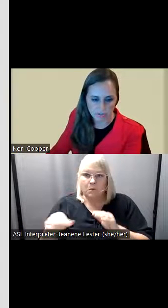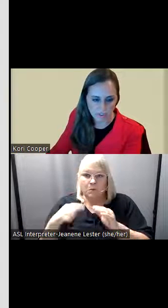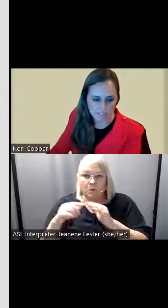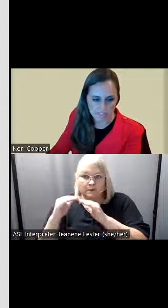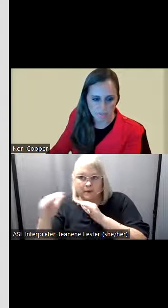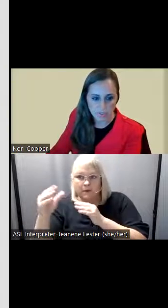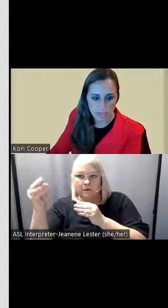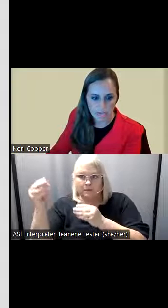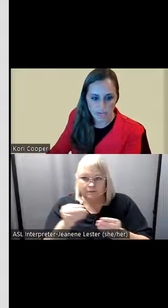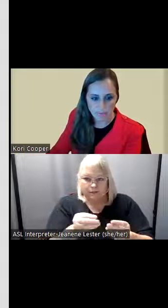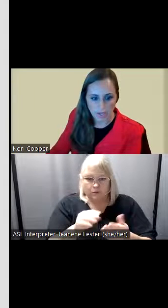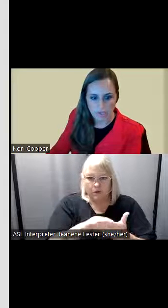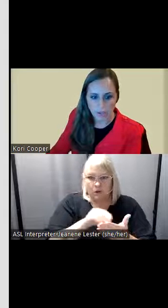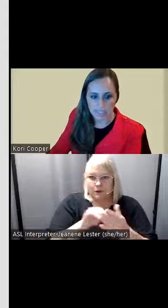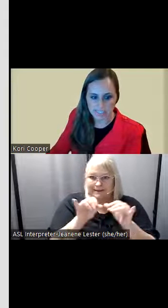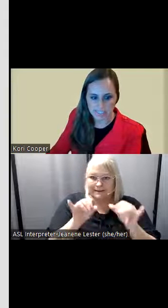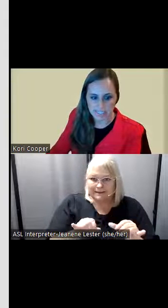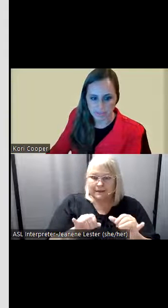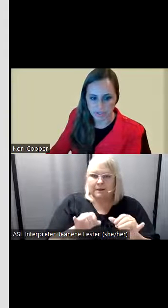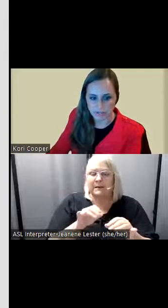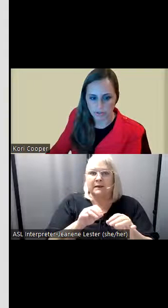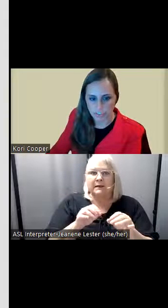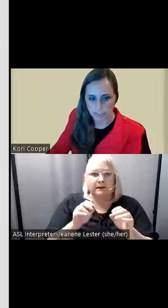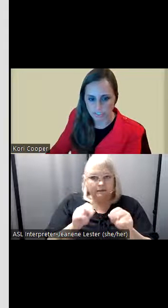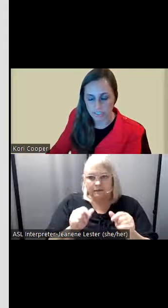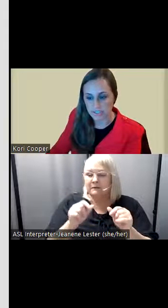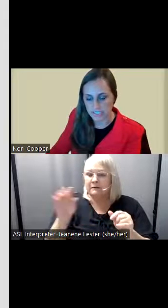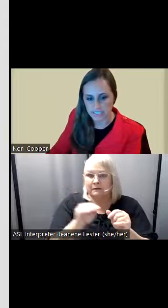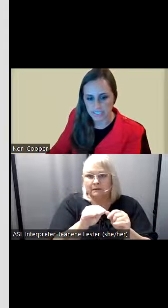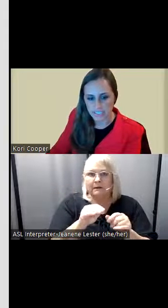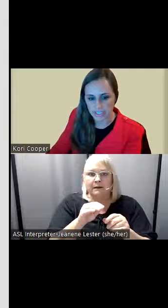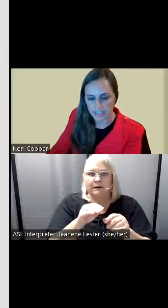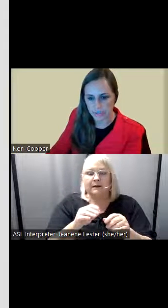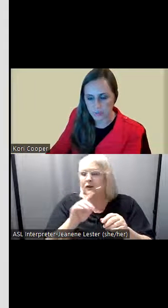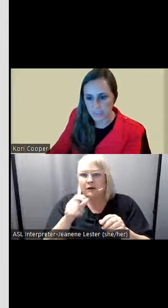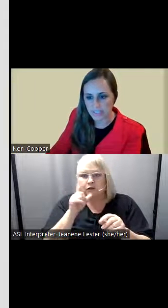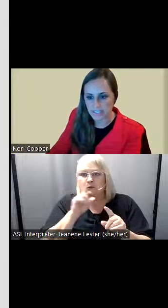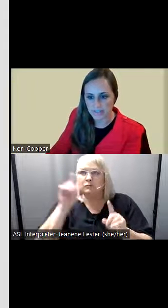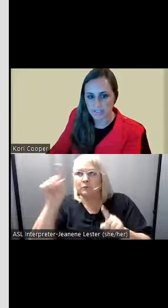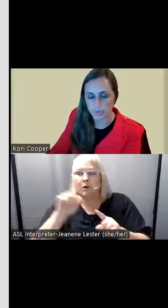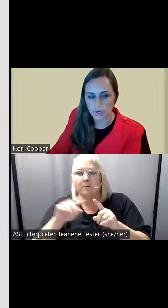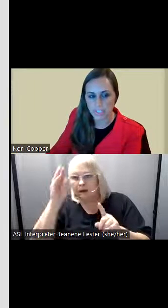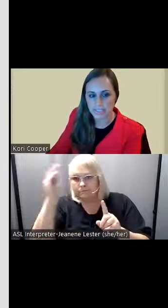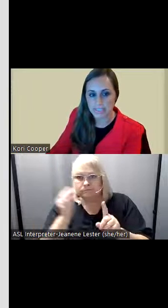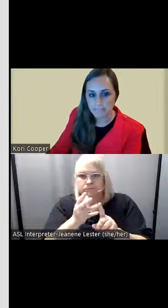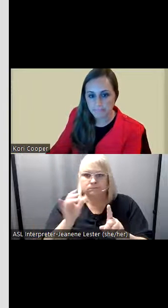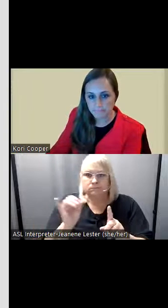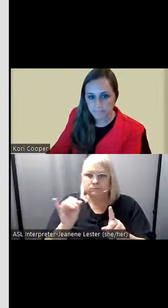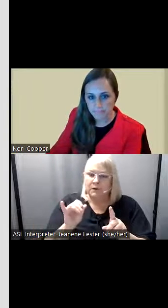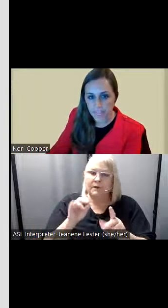feed a learning system rather than quickly escalate and resolve urgent clinical needs and concerns. Really, the intent of this work